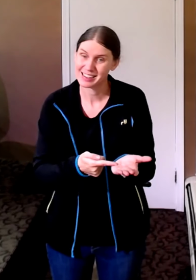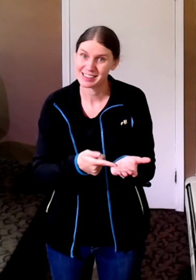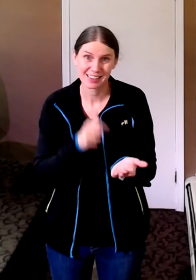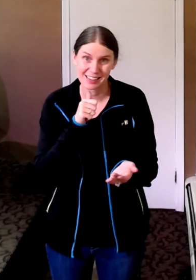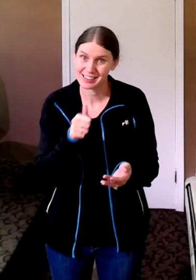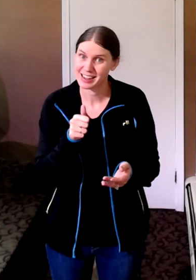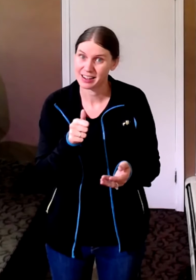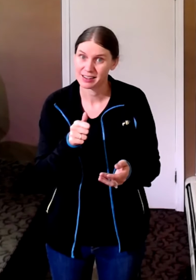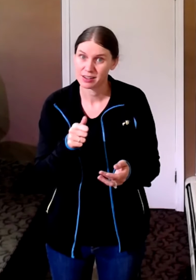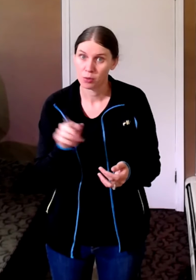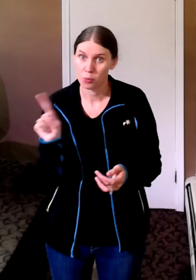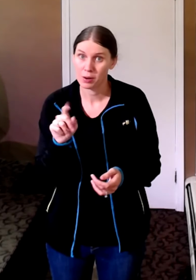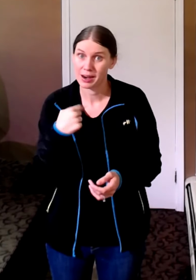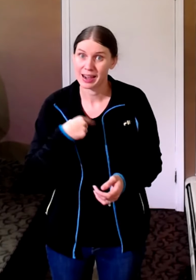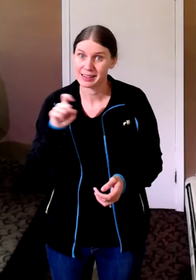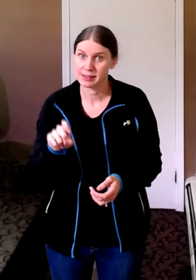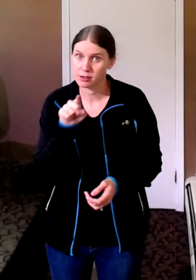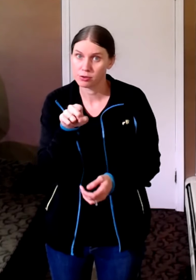not where I need you.